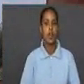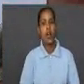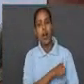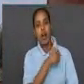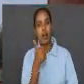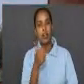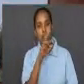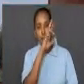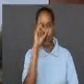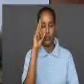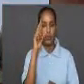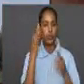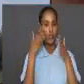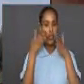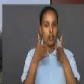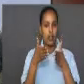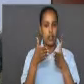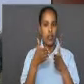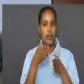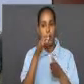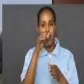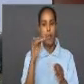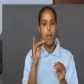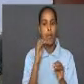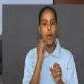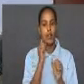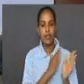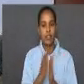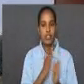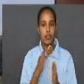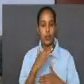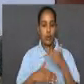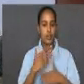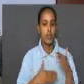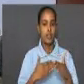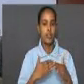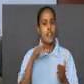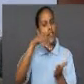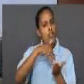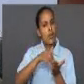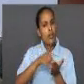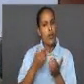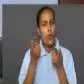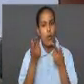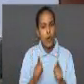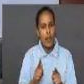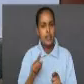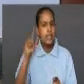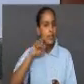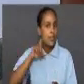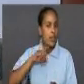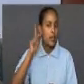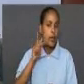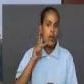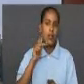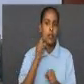Another cause for concern is the manufacturing process. Frequently, when synthetic